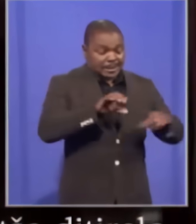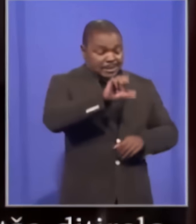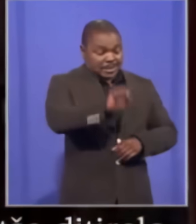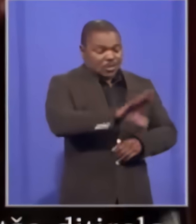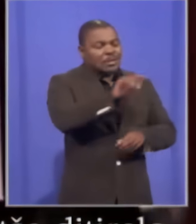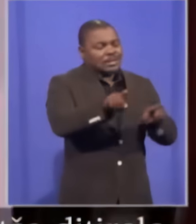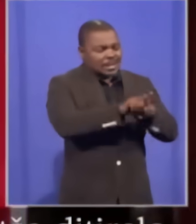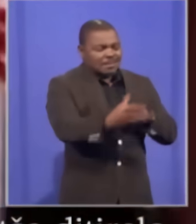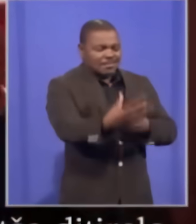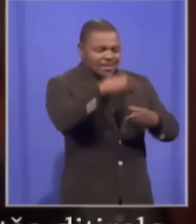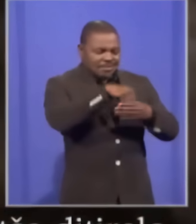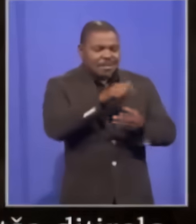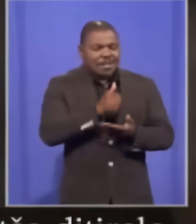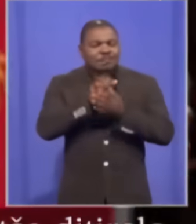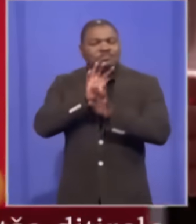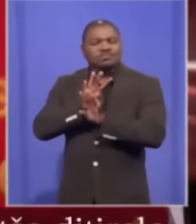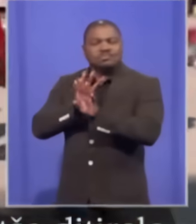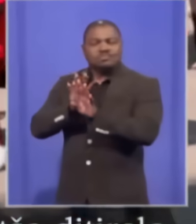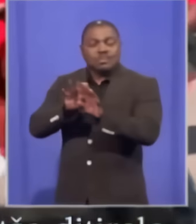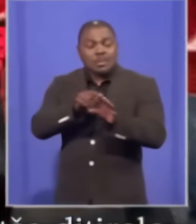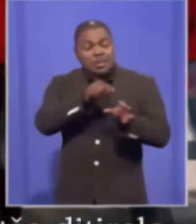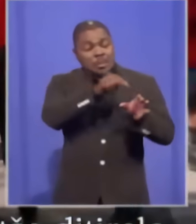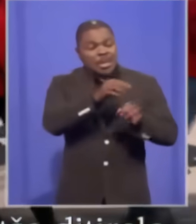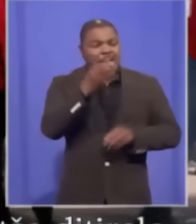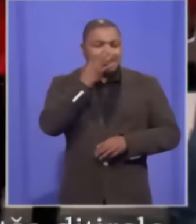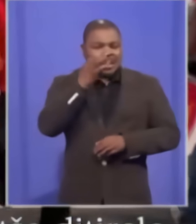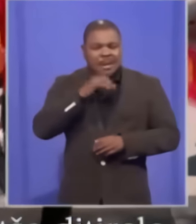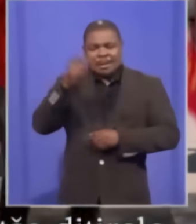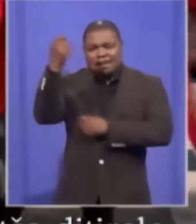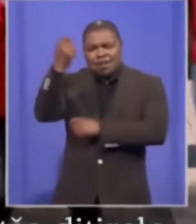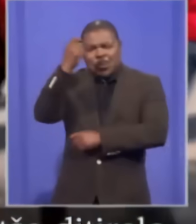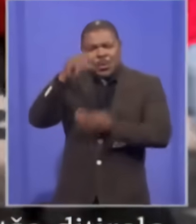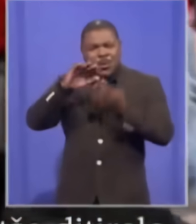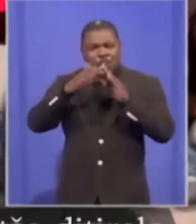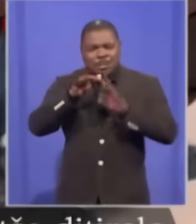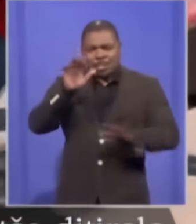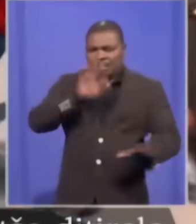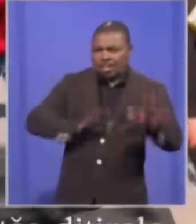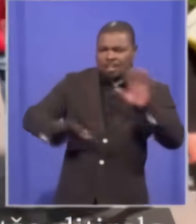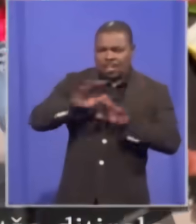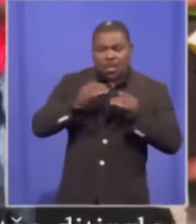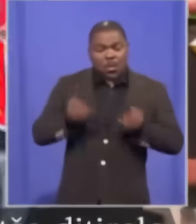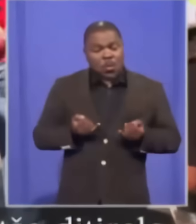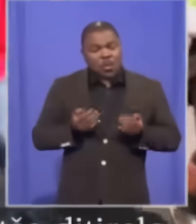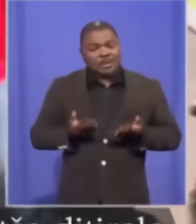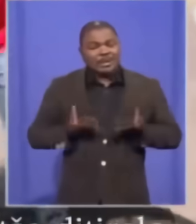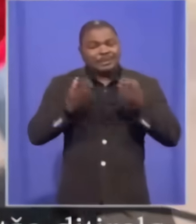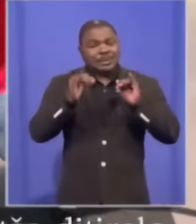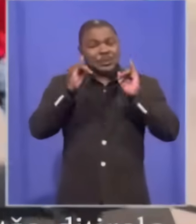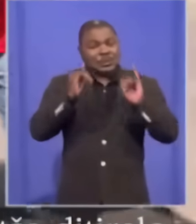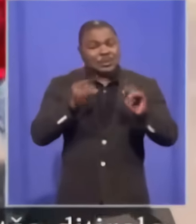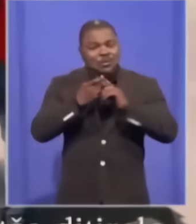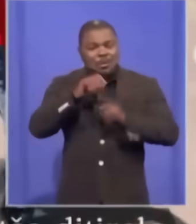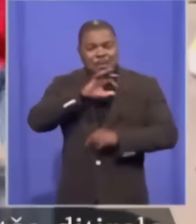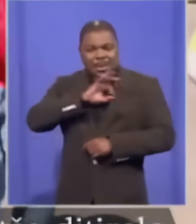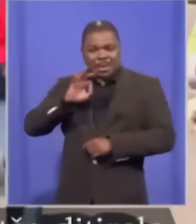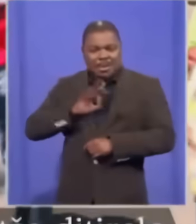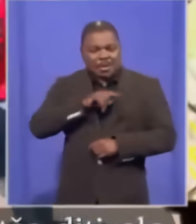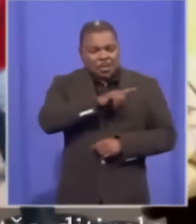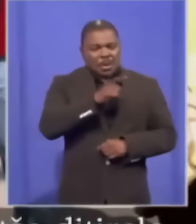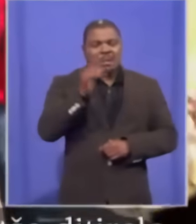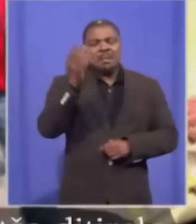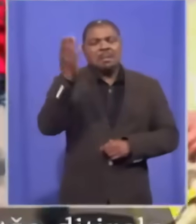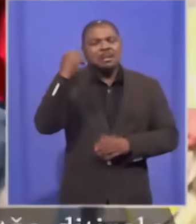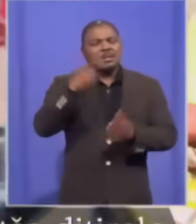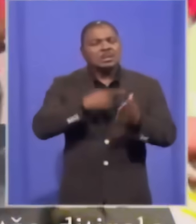o tšere karolo mogantong o fa o re go badudi ba Polokwane ba angwa ke taolo ya Mpe masepaleng o. Mokgatlo o butše molato kgahlanong le Mpe